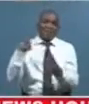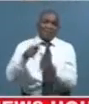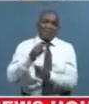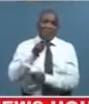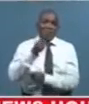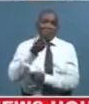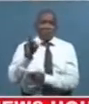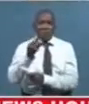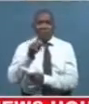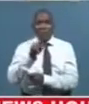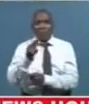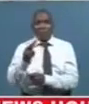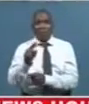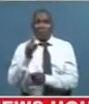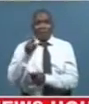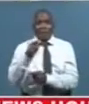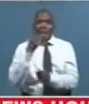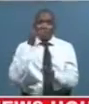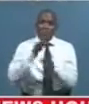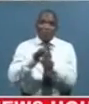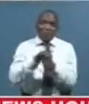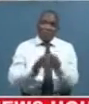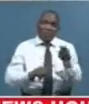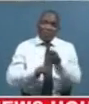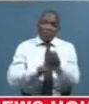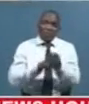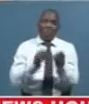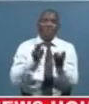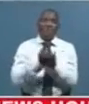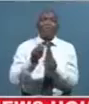2001. Dr. Jona pledged to support the